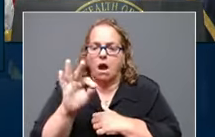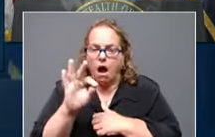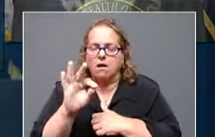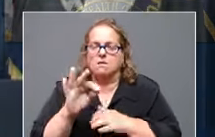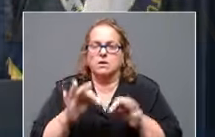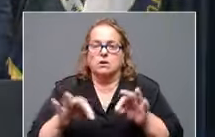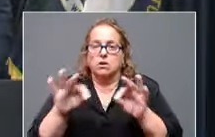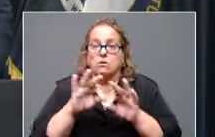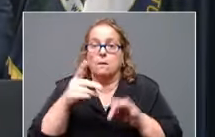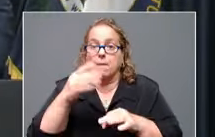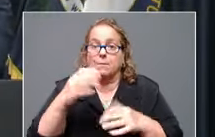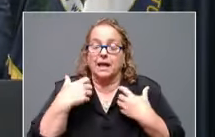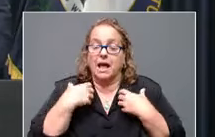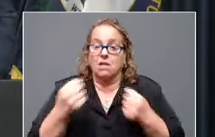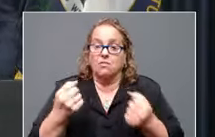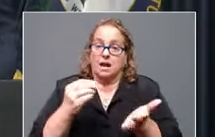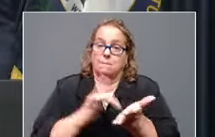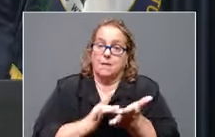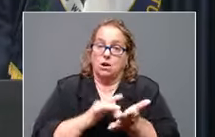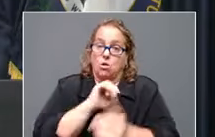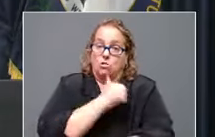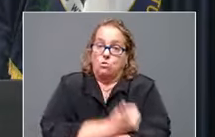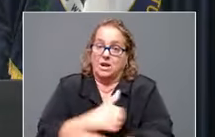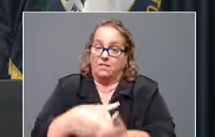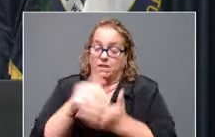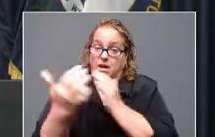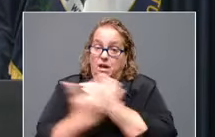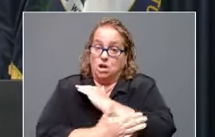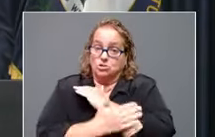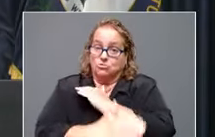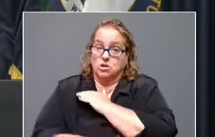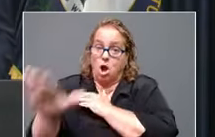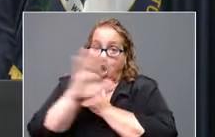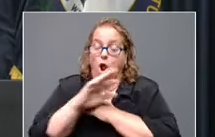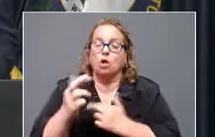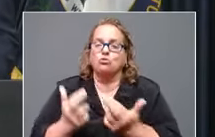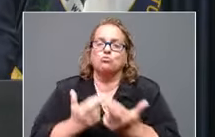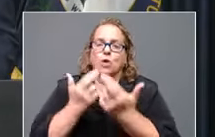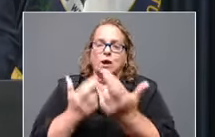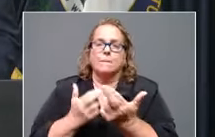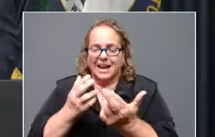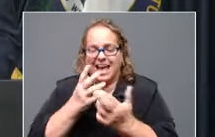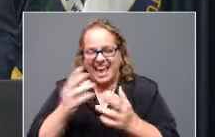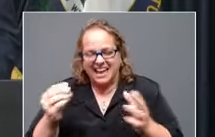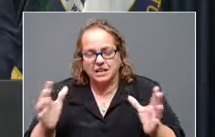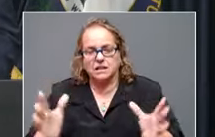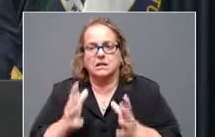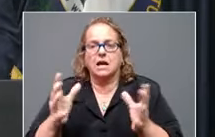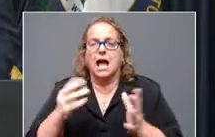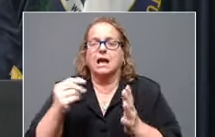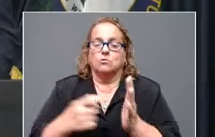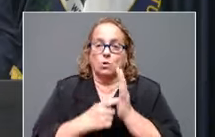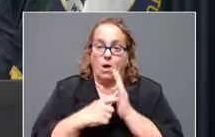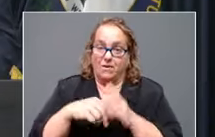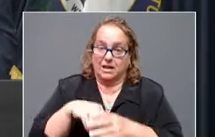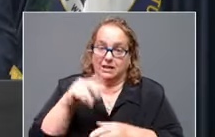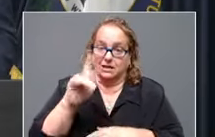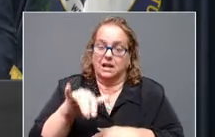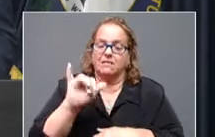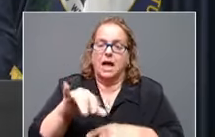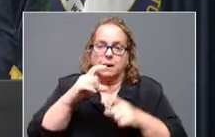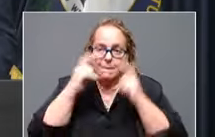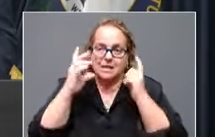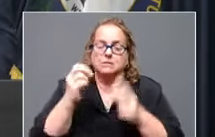You've seen the governor and me and the secretary and others come up here and sometimes be firm and hopefully always be supportive and